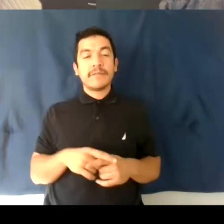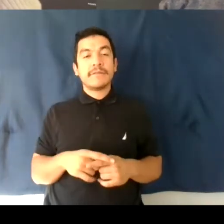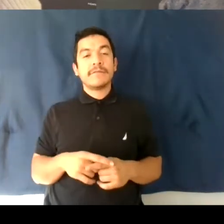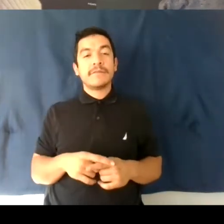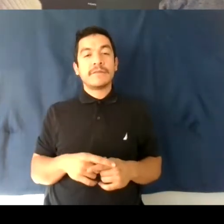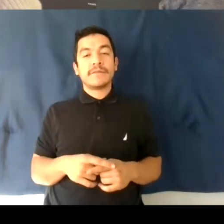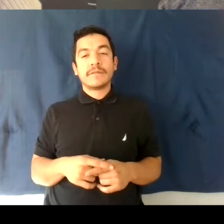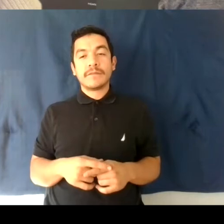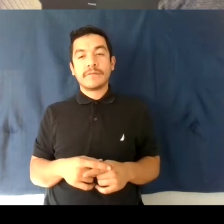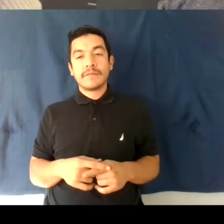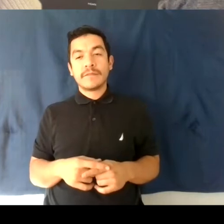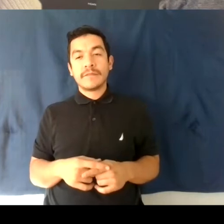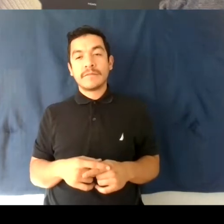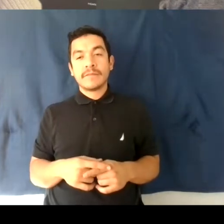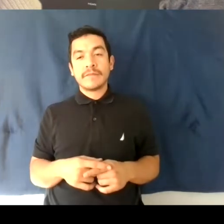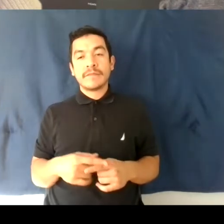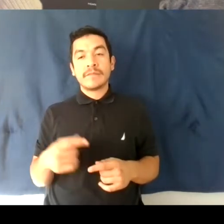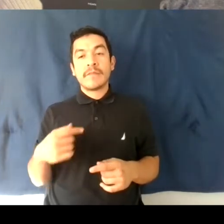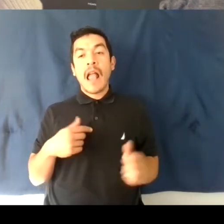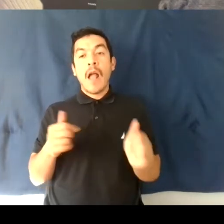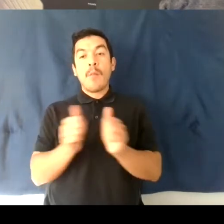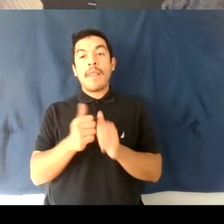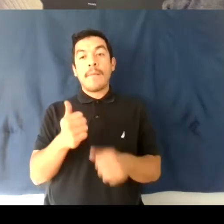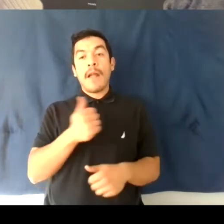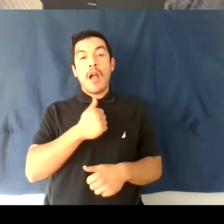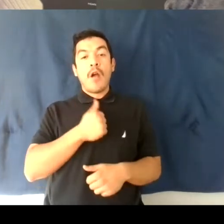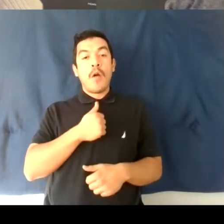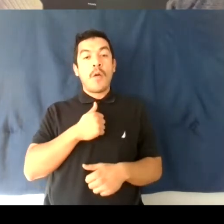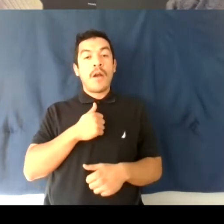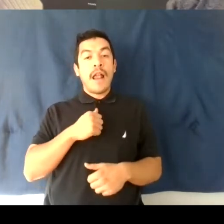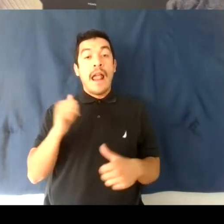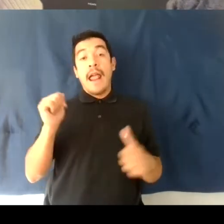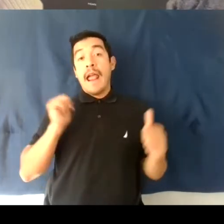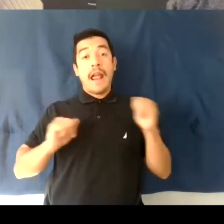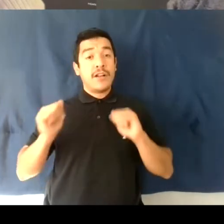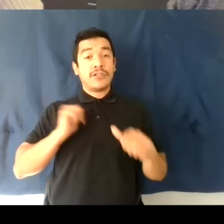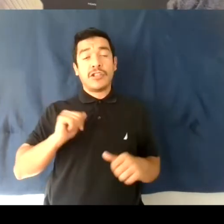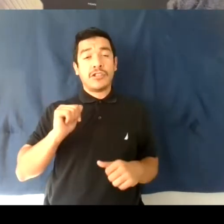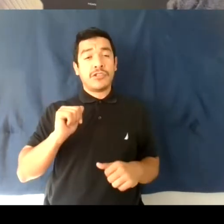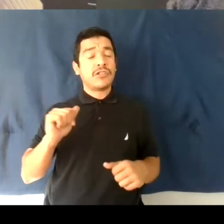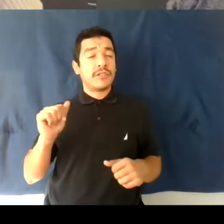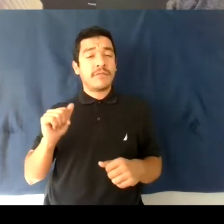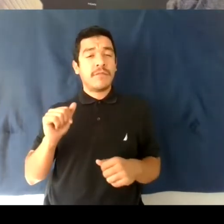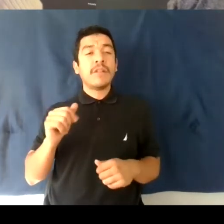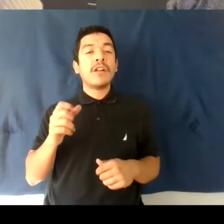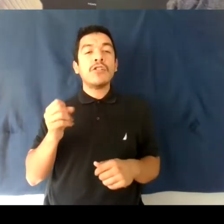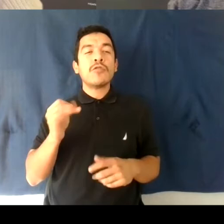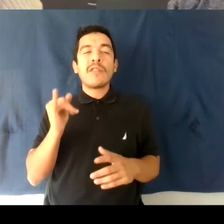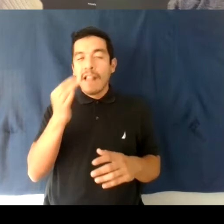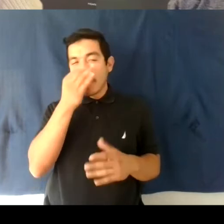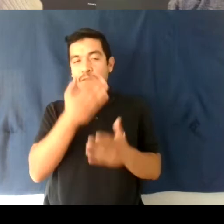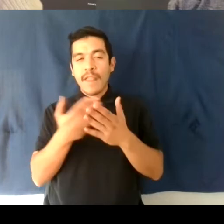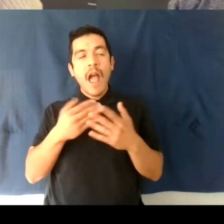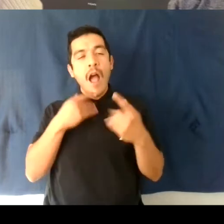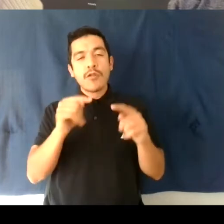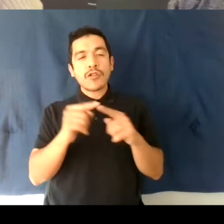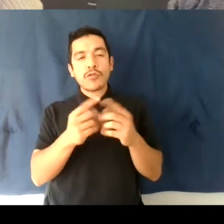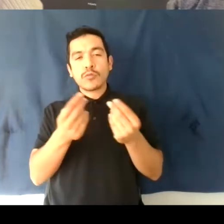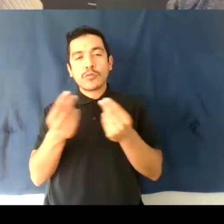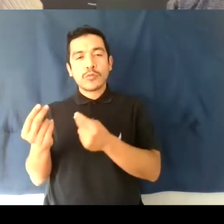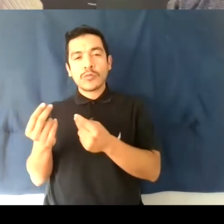my own actions. So I think that's a few things I'm going to try to do just to be